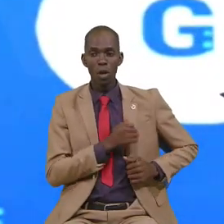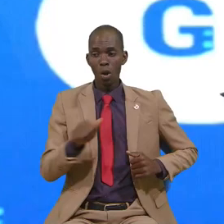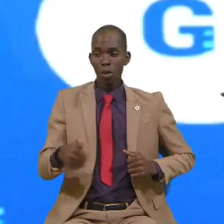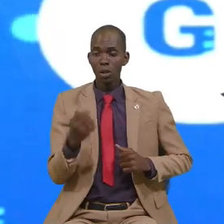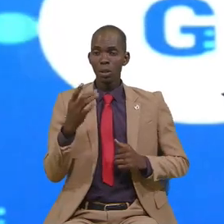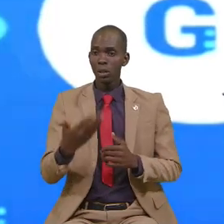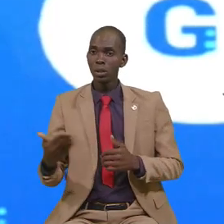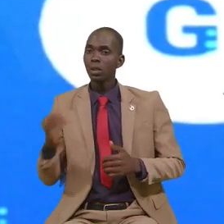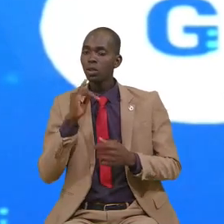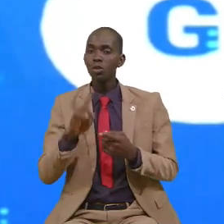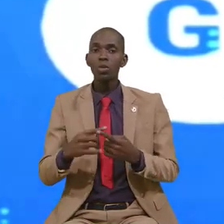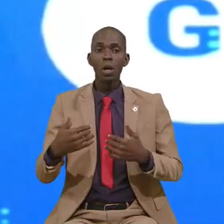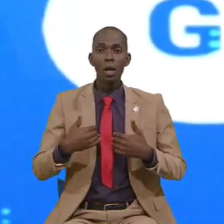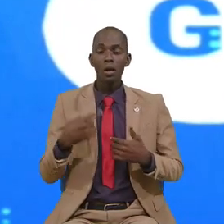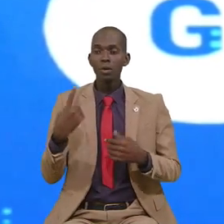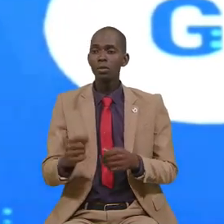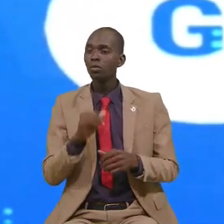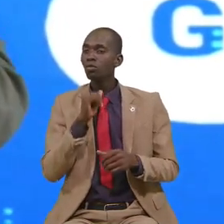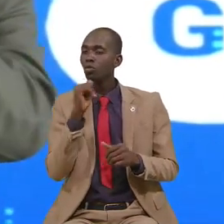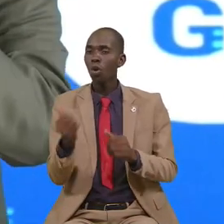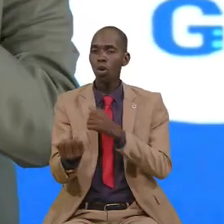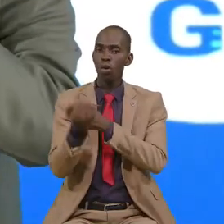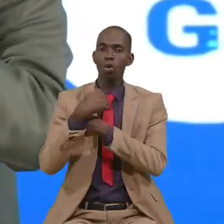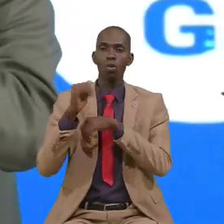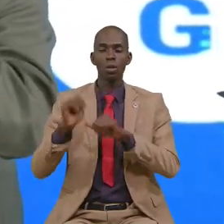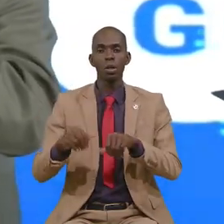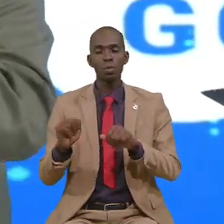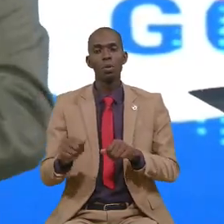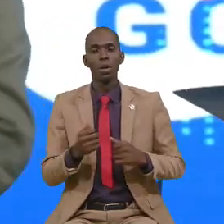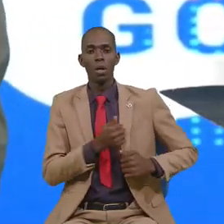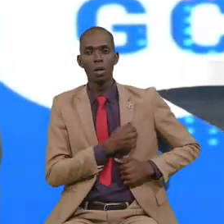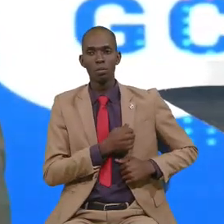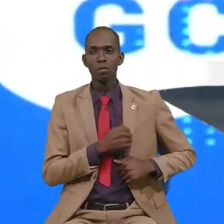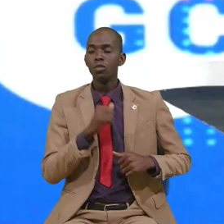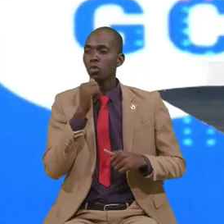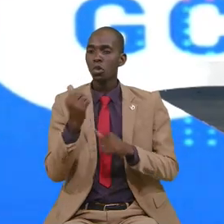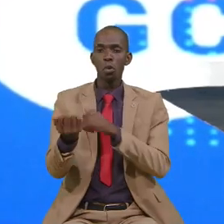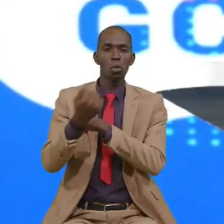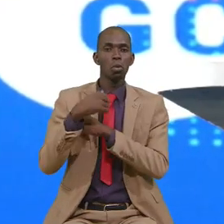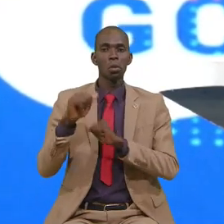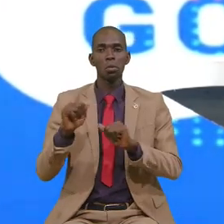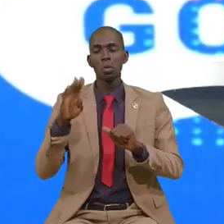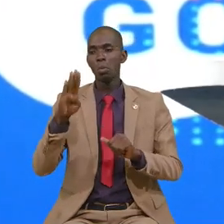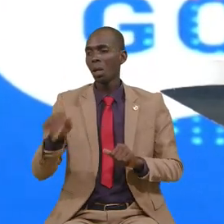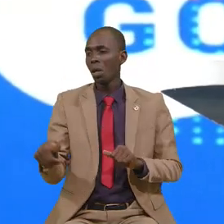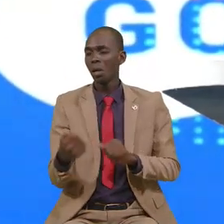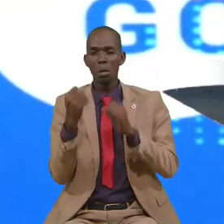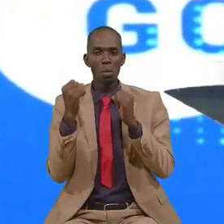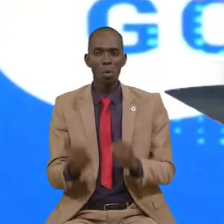an unconquerable army, unconquerable by any powers on the earth